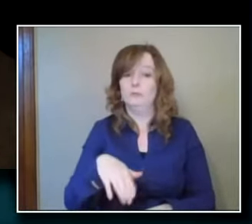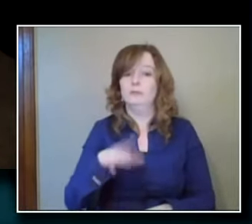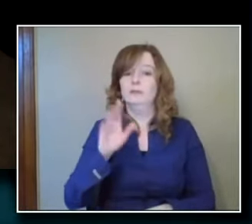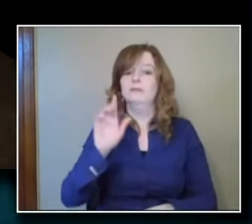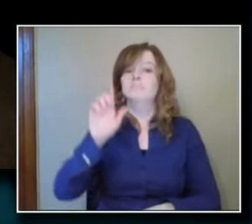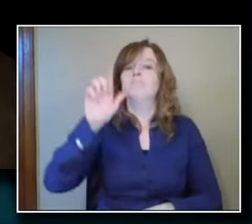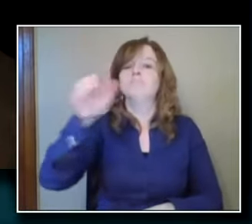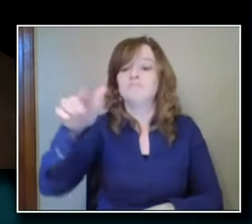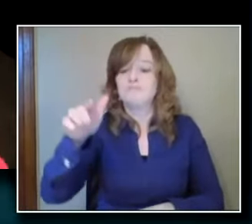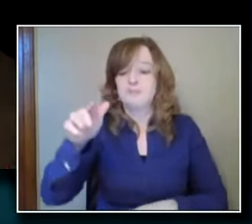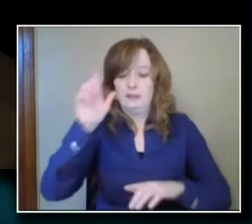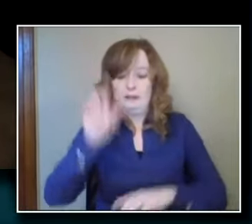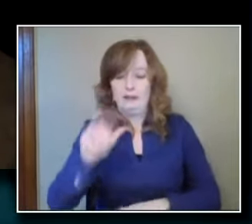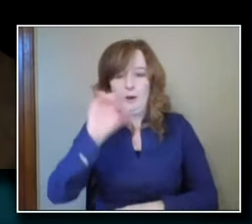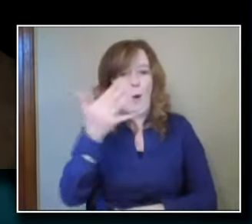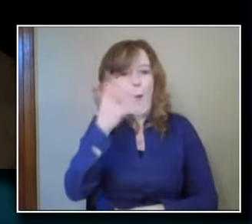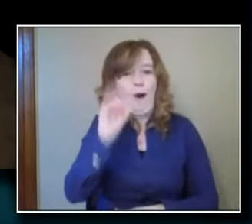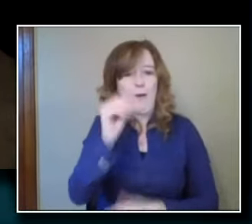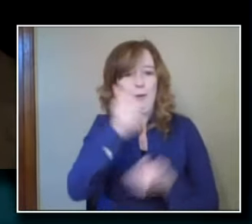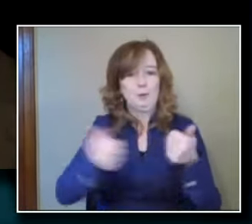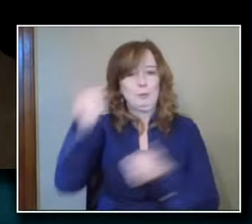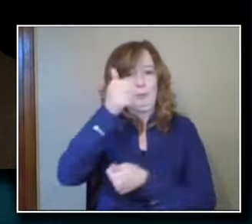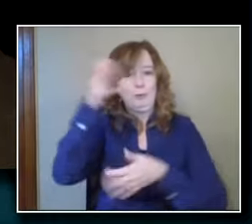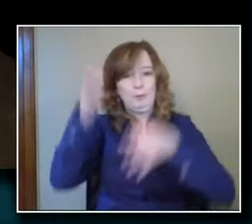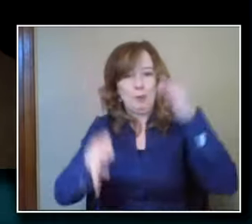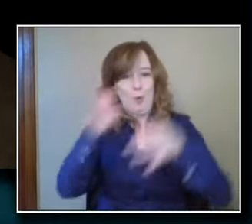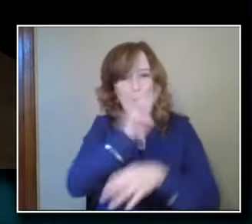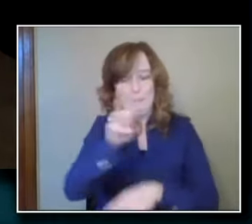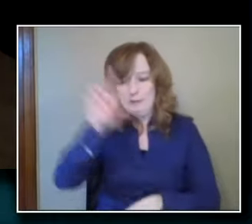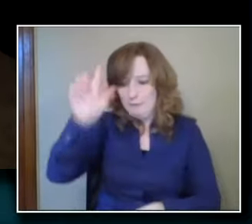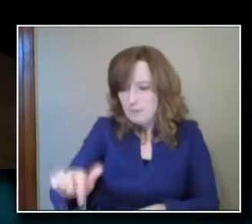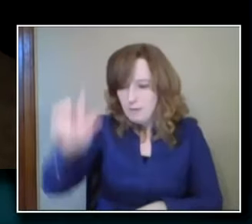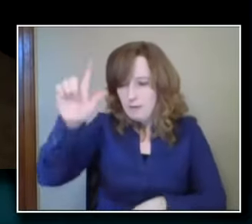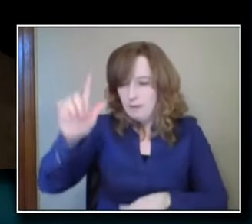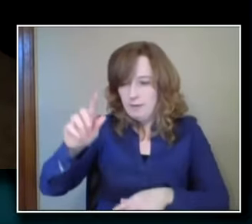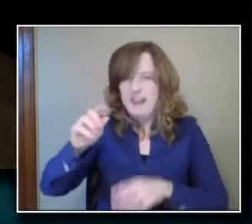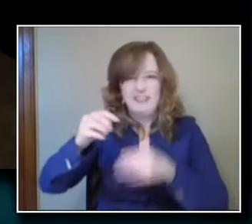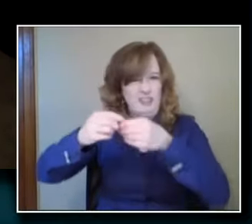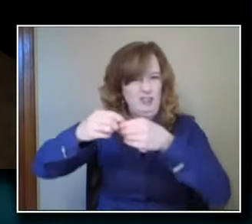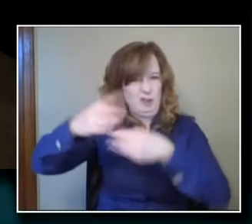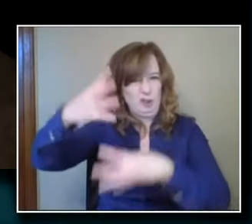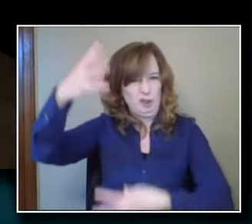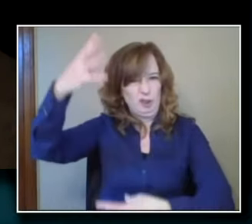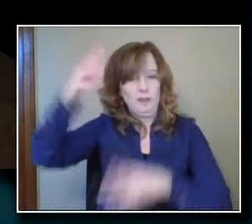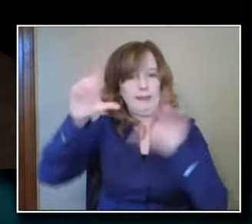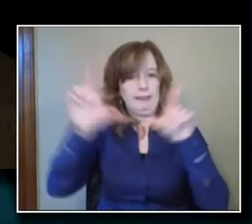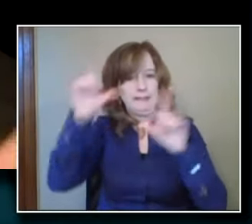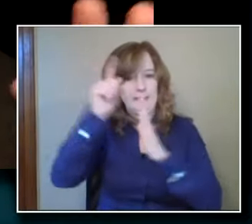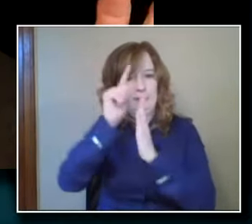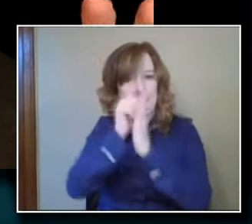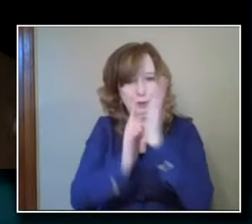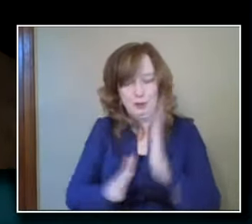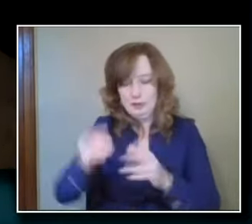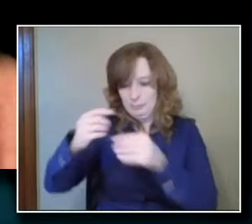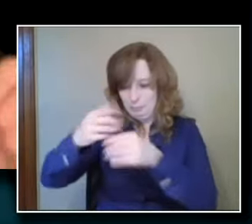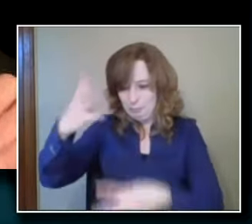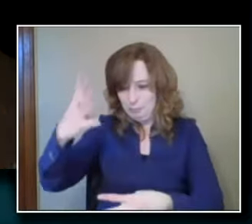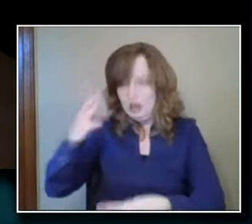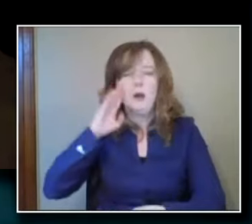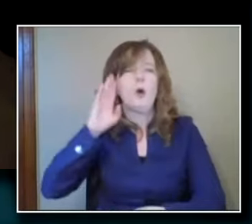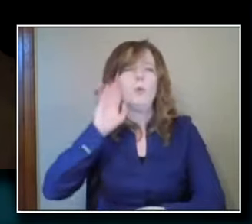Supreme Court website, click on the little box that lists all the licensed attorneys, and then I'm going to see your name. It's going to be above